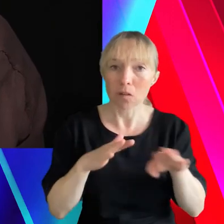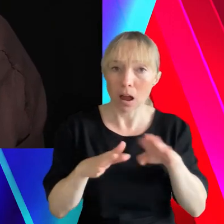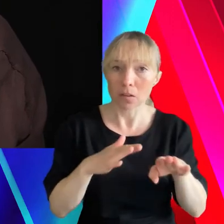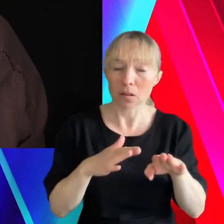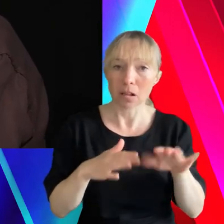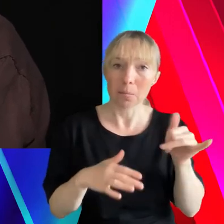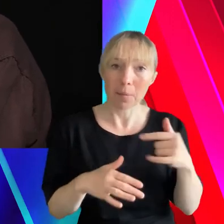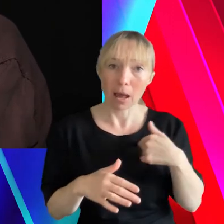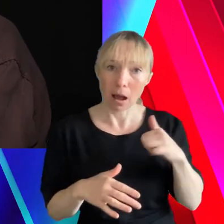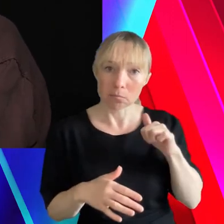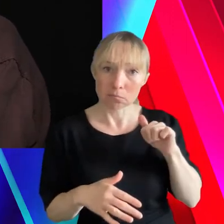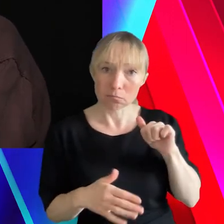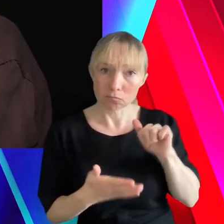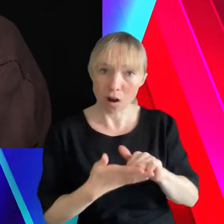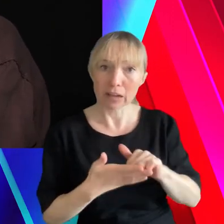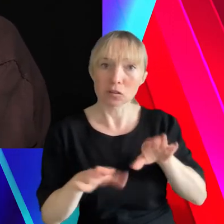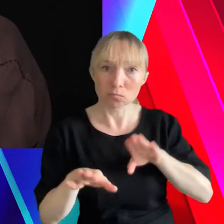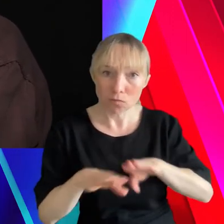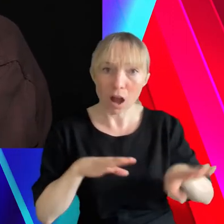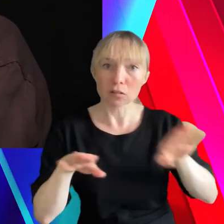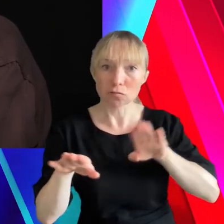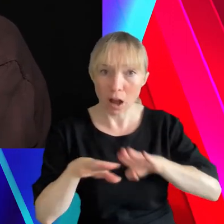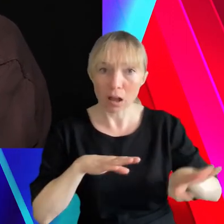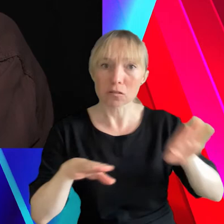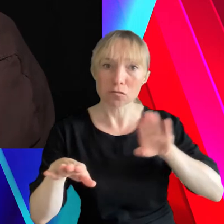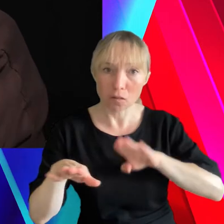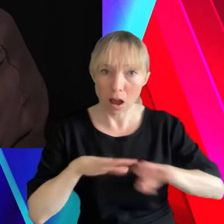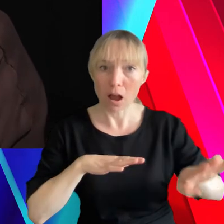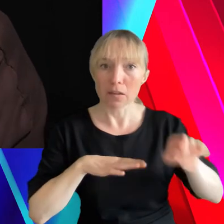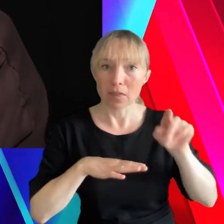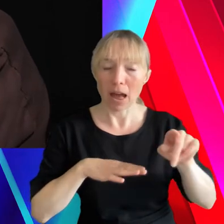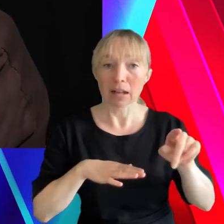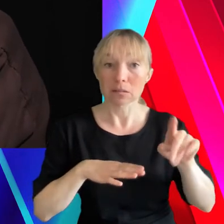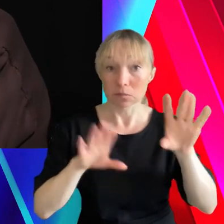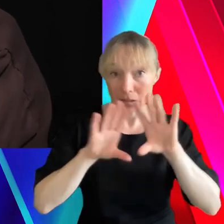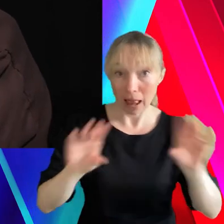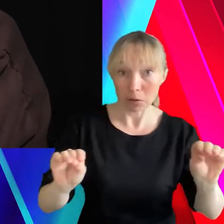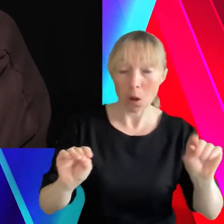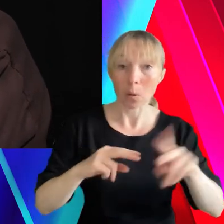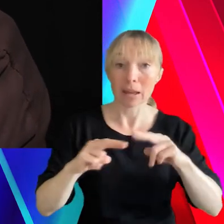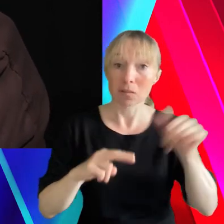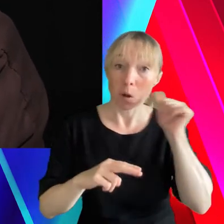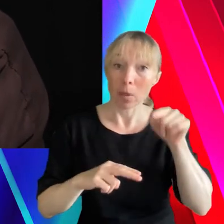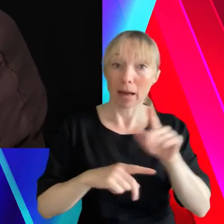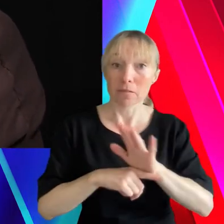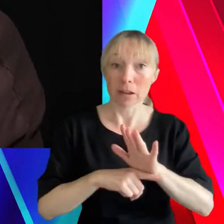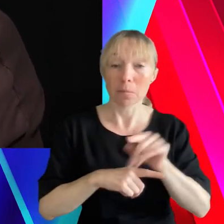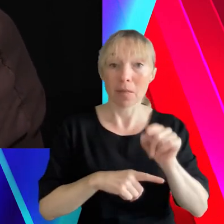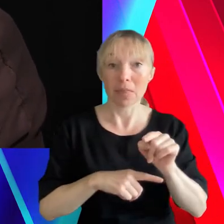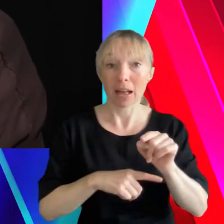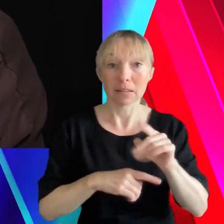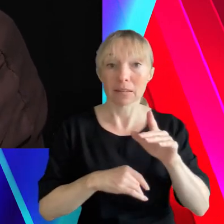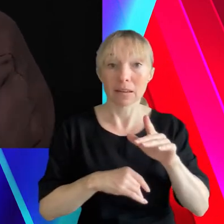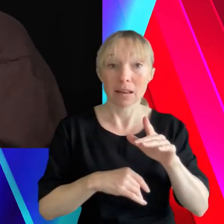presumably, am I right in thinking that you've rehearsed it and rehearsed it and rehearsed it? And that's just, by the way, if you know the film, you will know that that's just